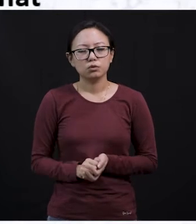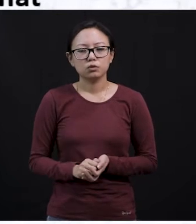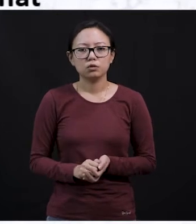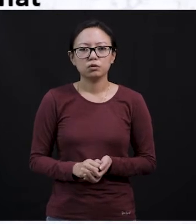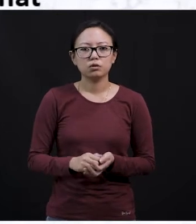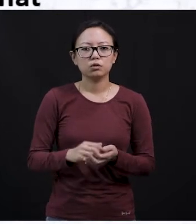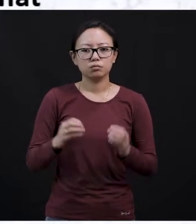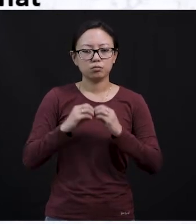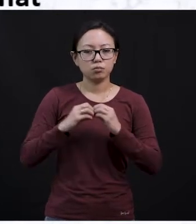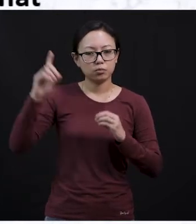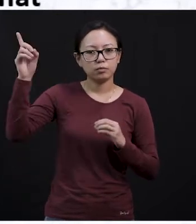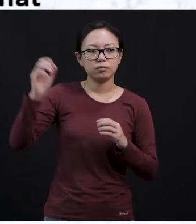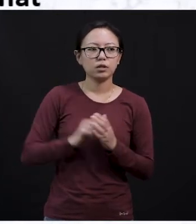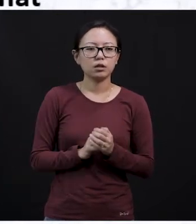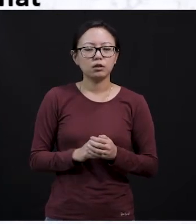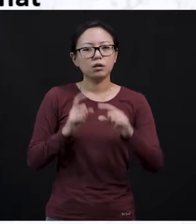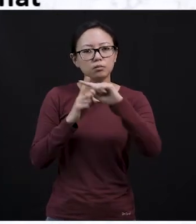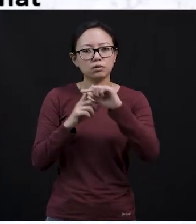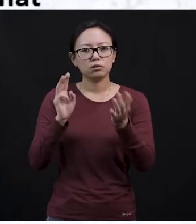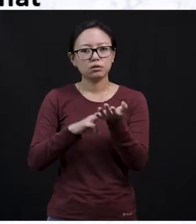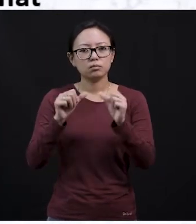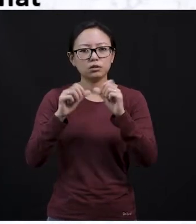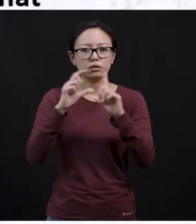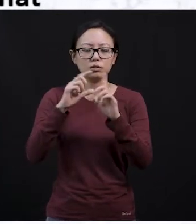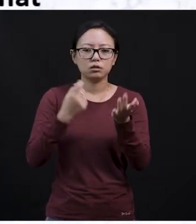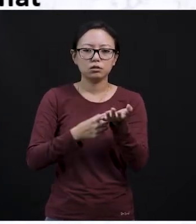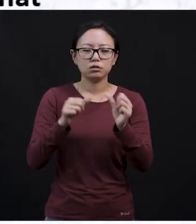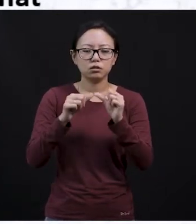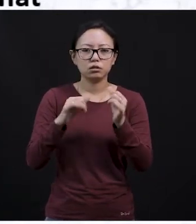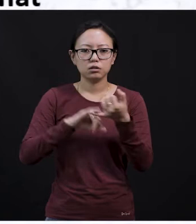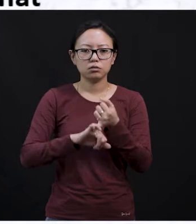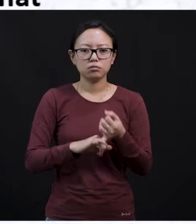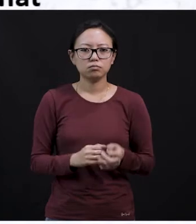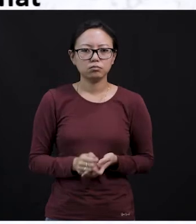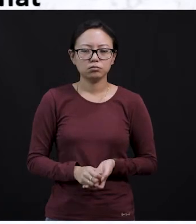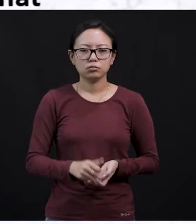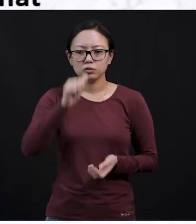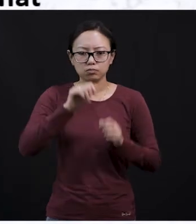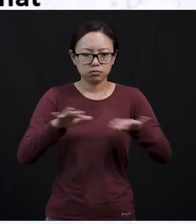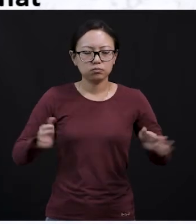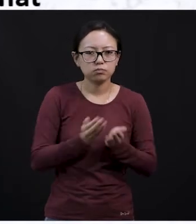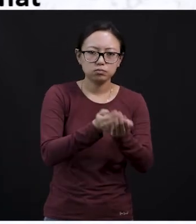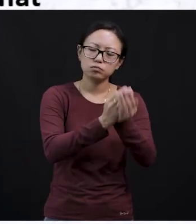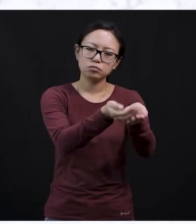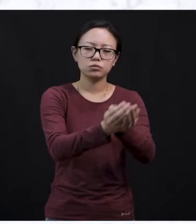to the trade. Day's land grant from the Nayak of Pumwali fulfilled that objective